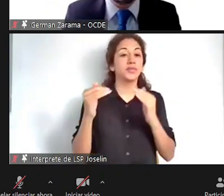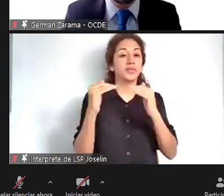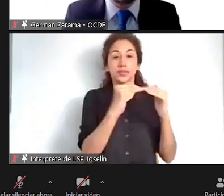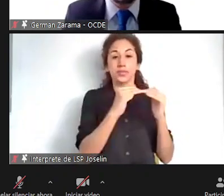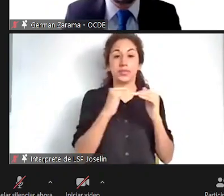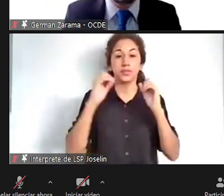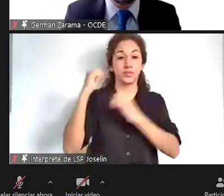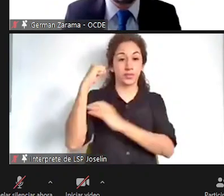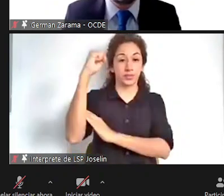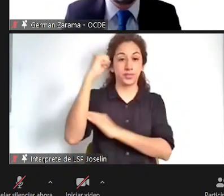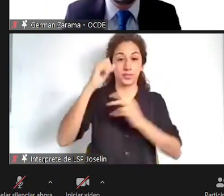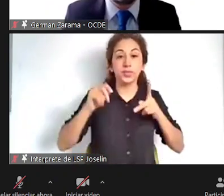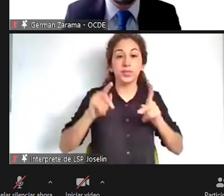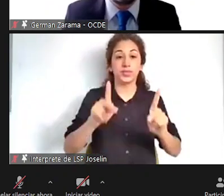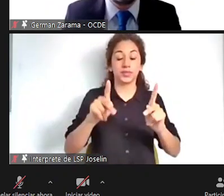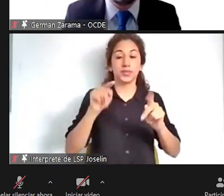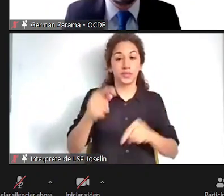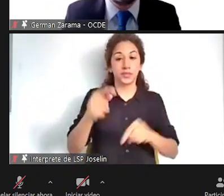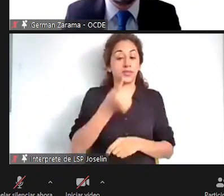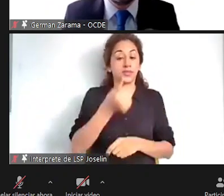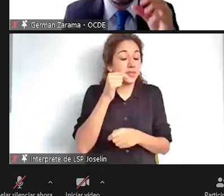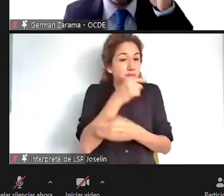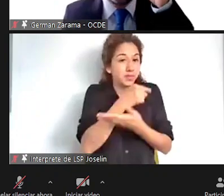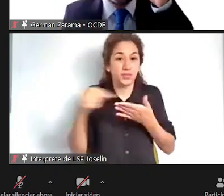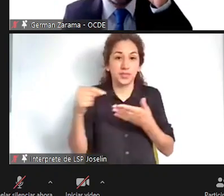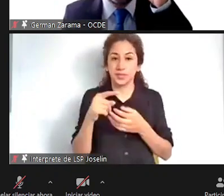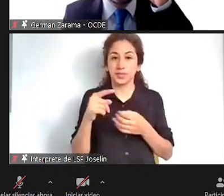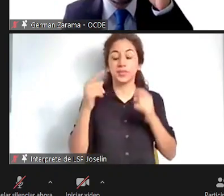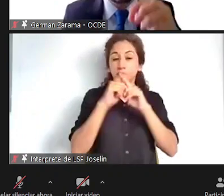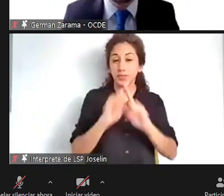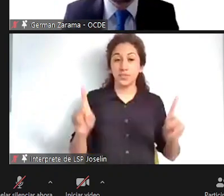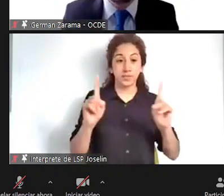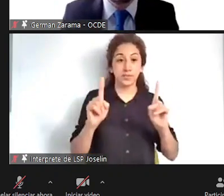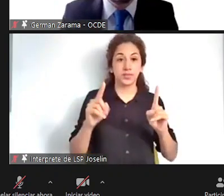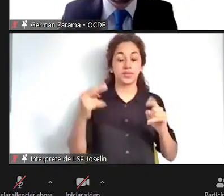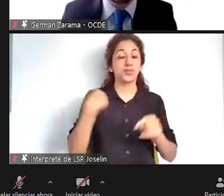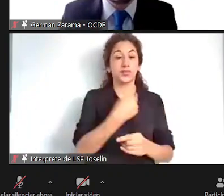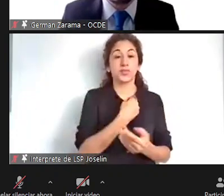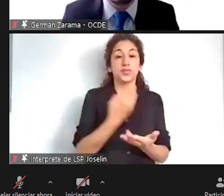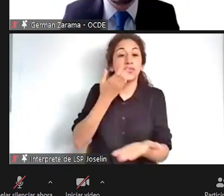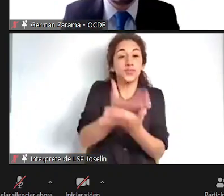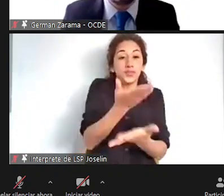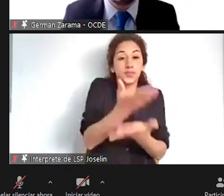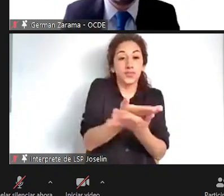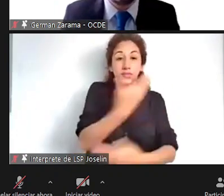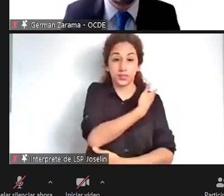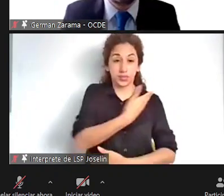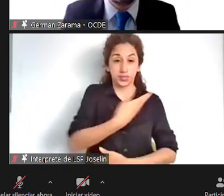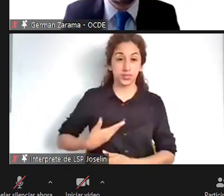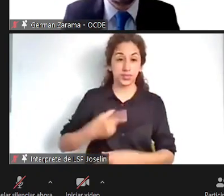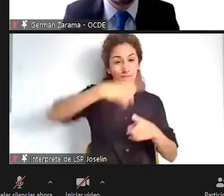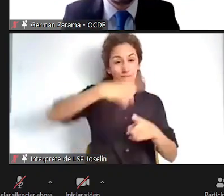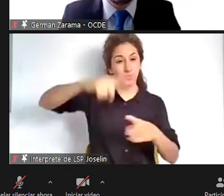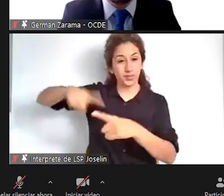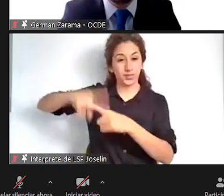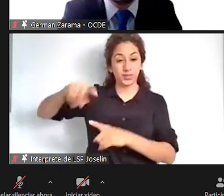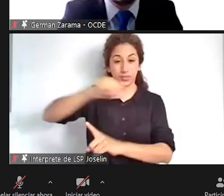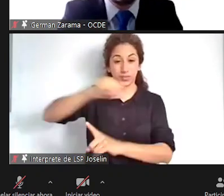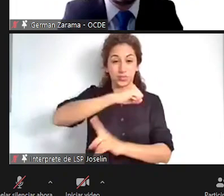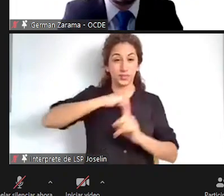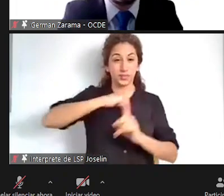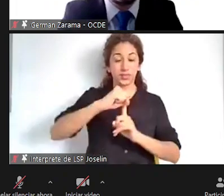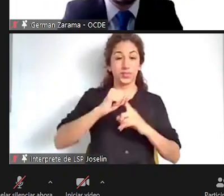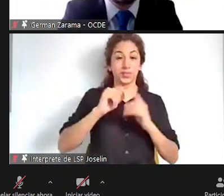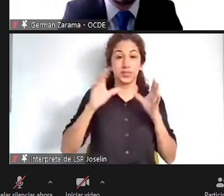progress with the quality of rights and opportunities that would be the key message of separate but the priorities that we propose from the states and the different